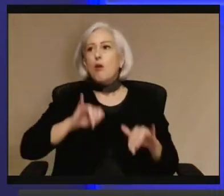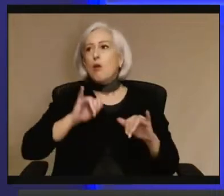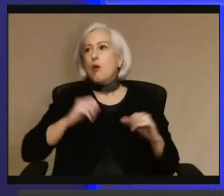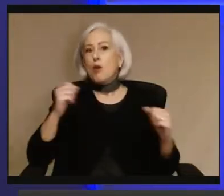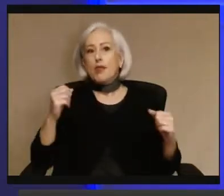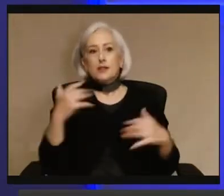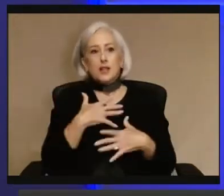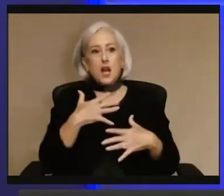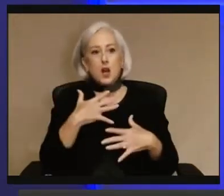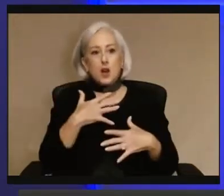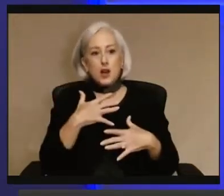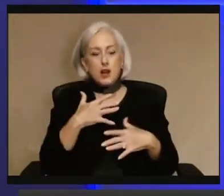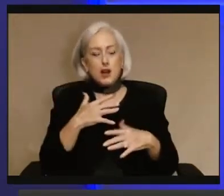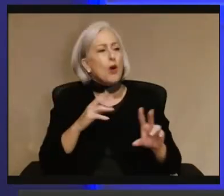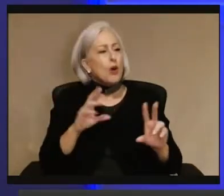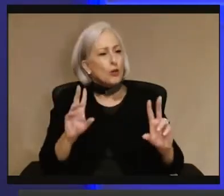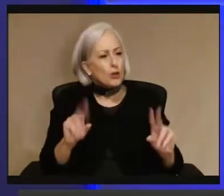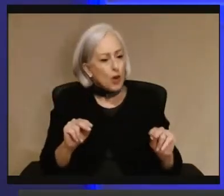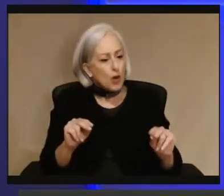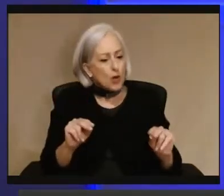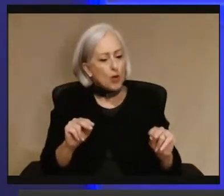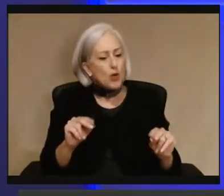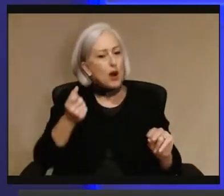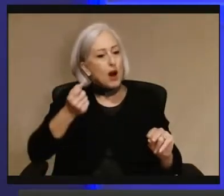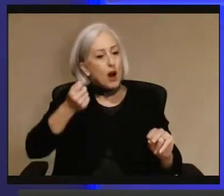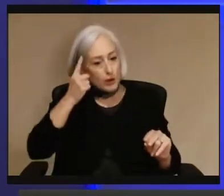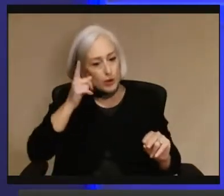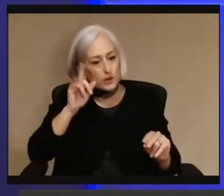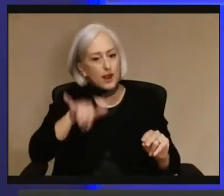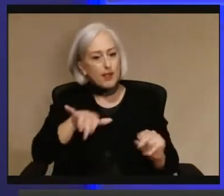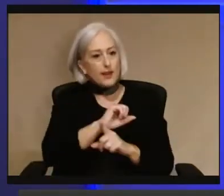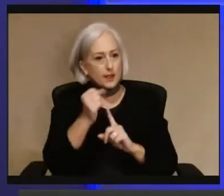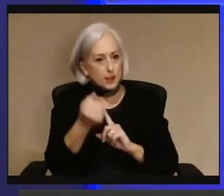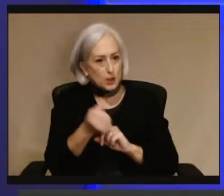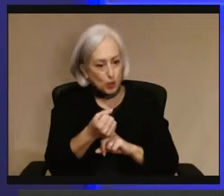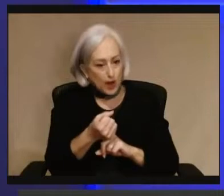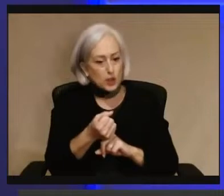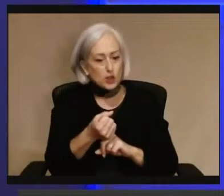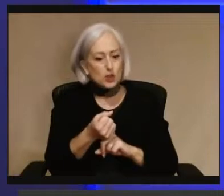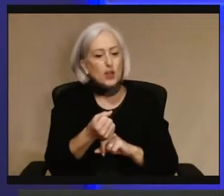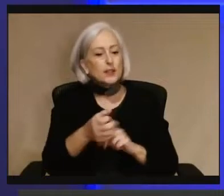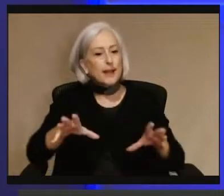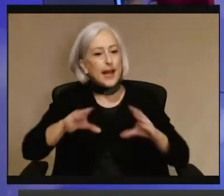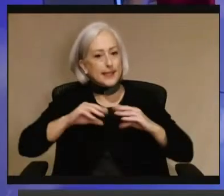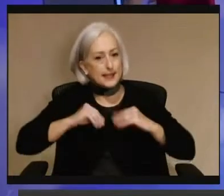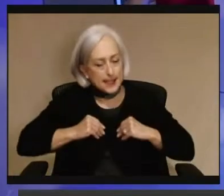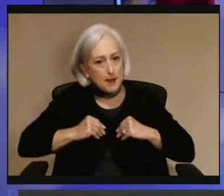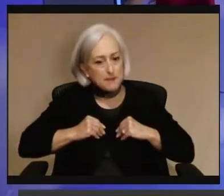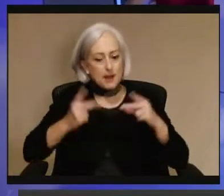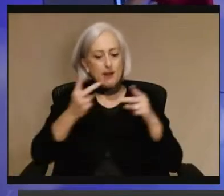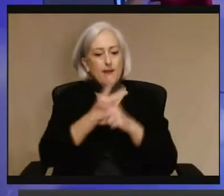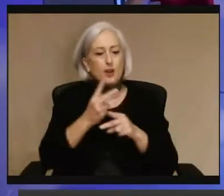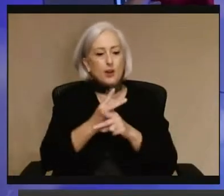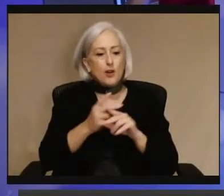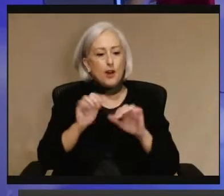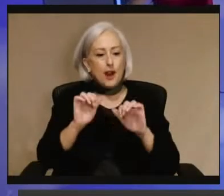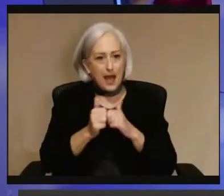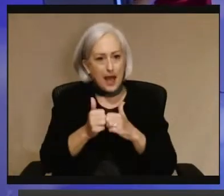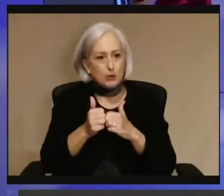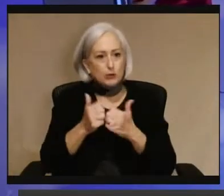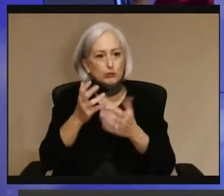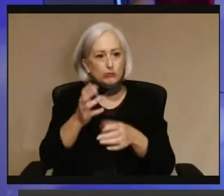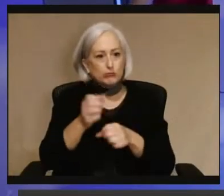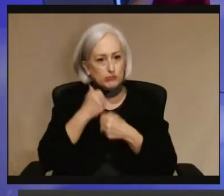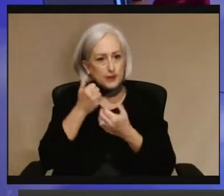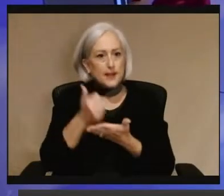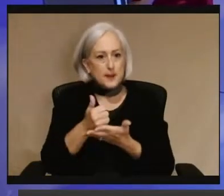it, embrace it, and how can we maneuver and work around this together. Talking about mental health, it's